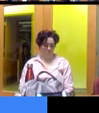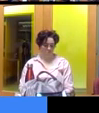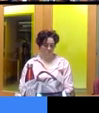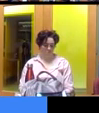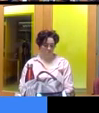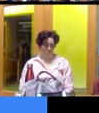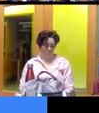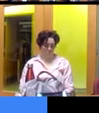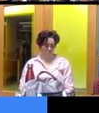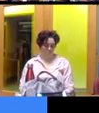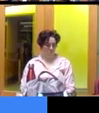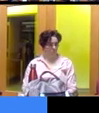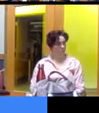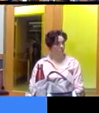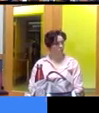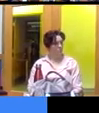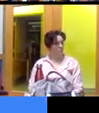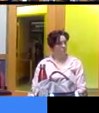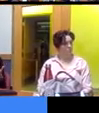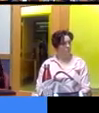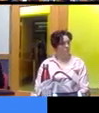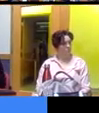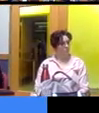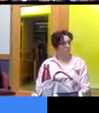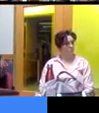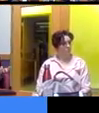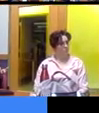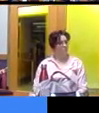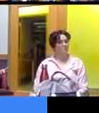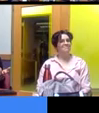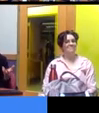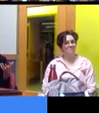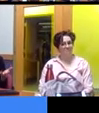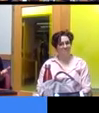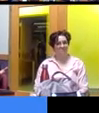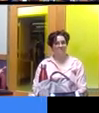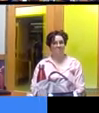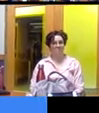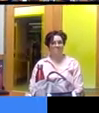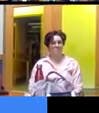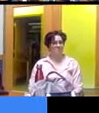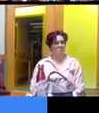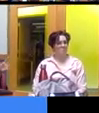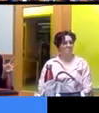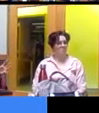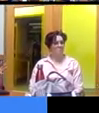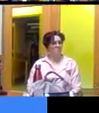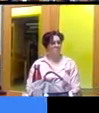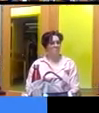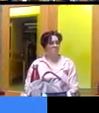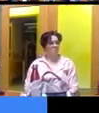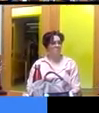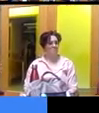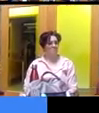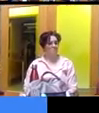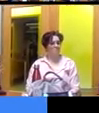show up and then become another patient, you know, like if they pass out or if they become particularly activated. And that doesn't, again, mean